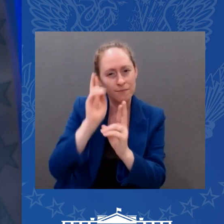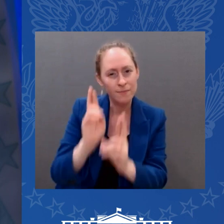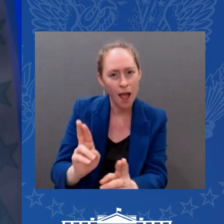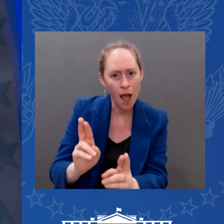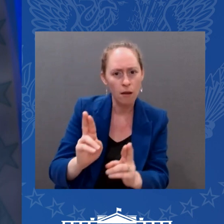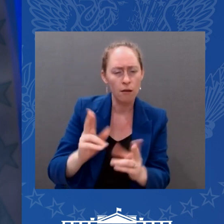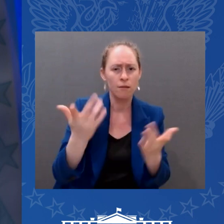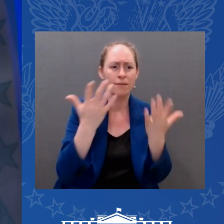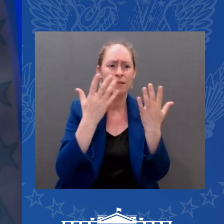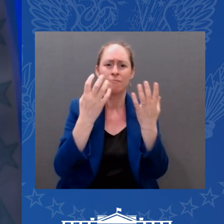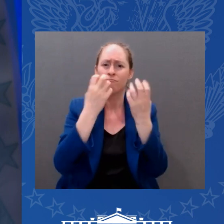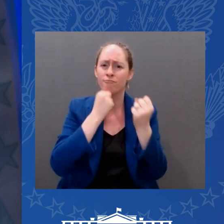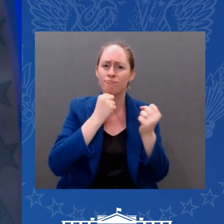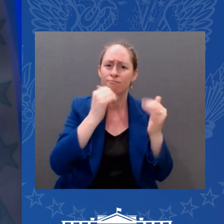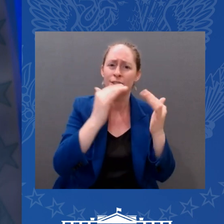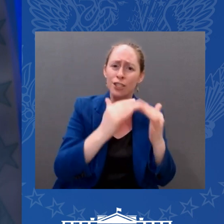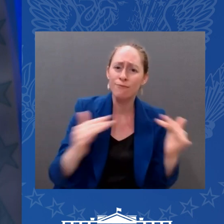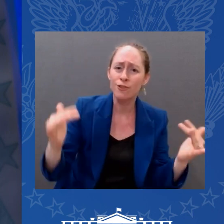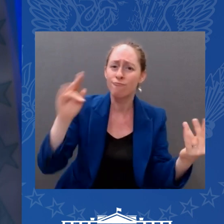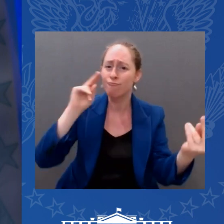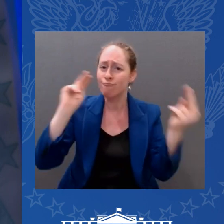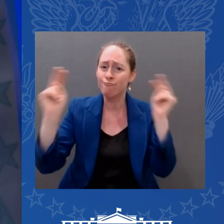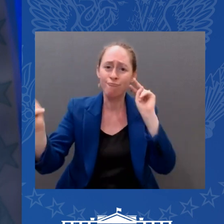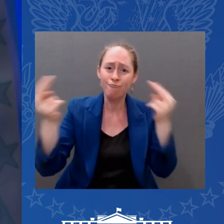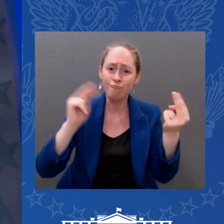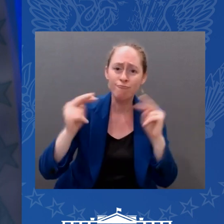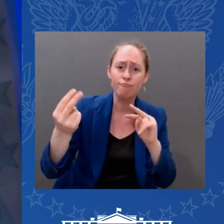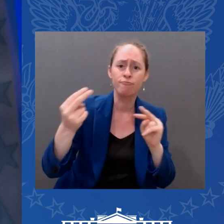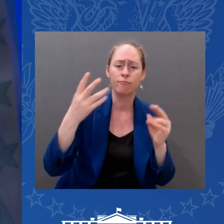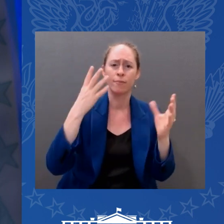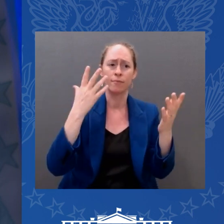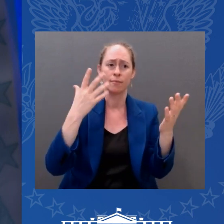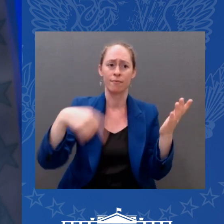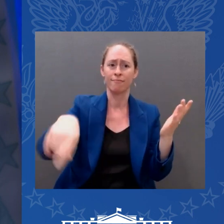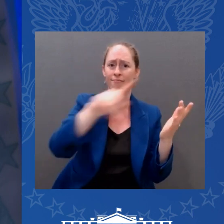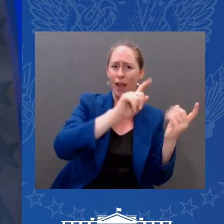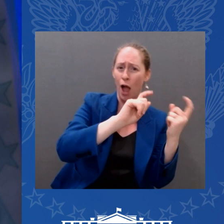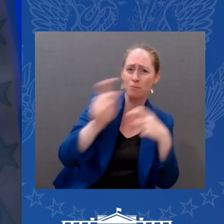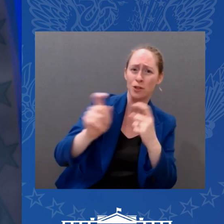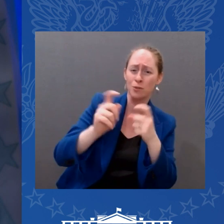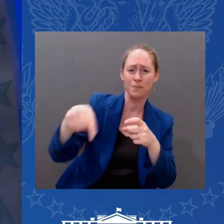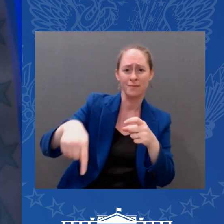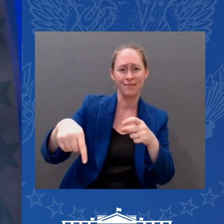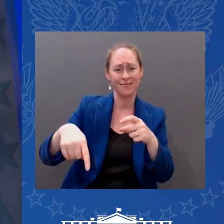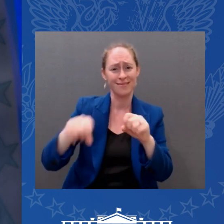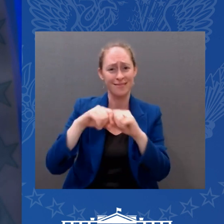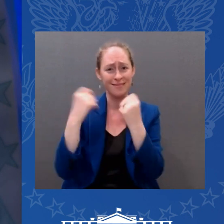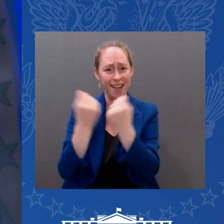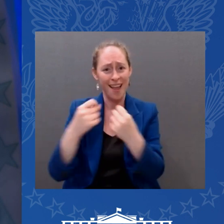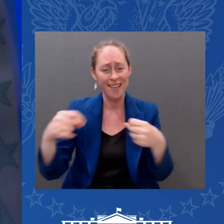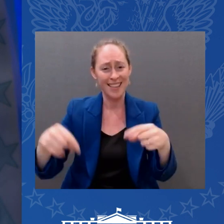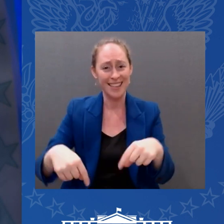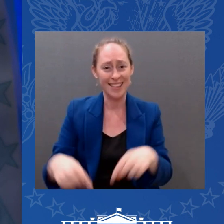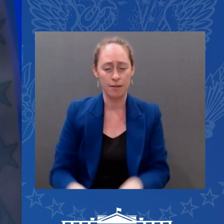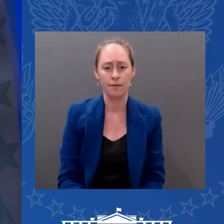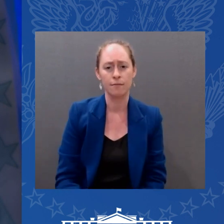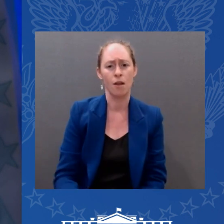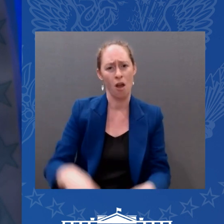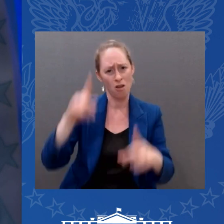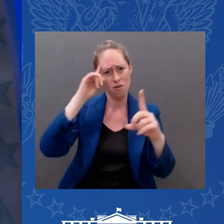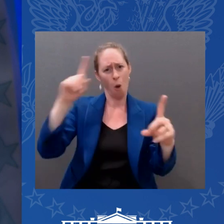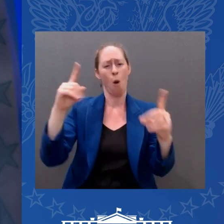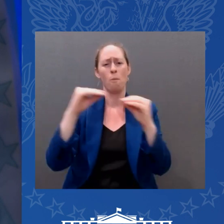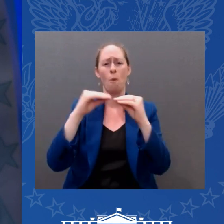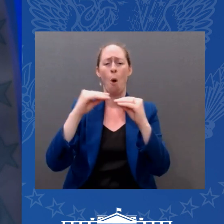toward building a more equitable and balanced society. For more than a year, I and